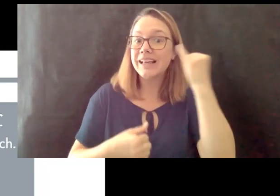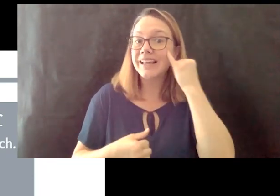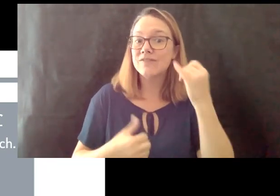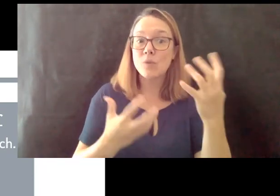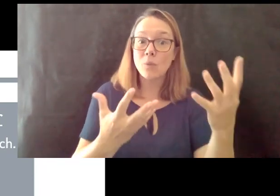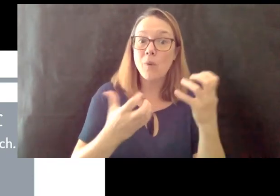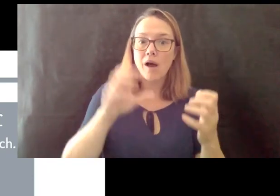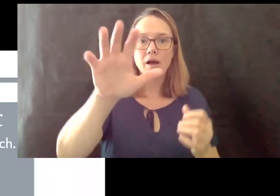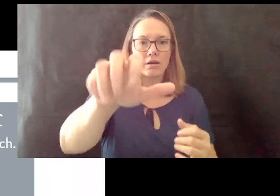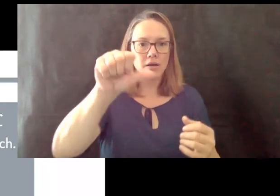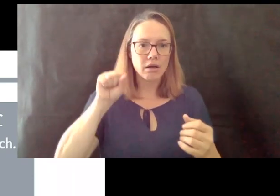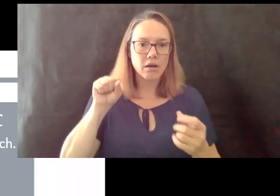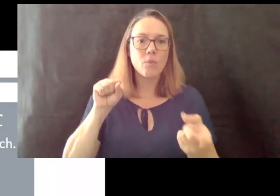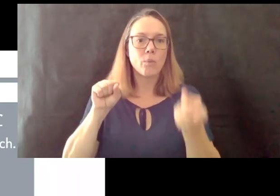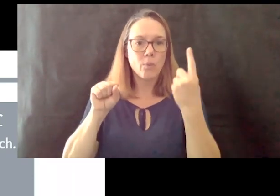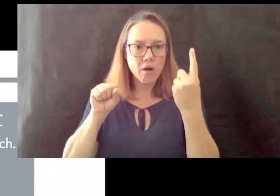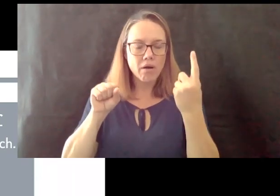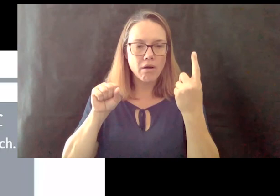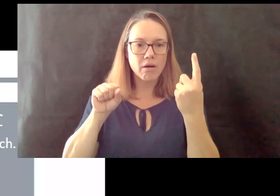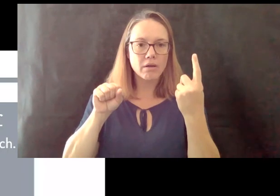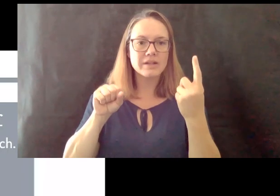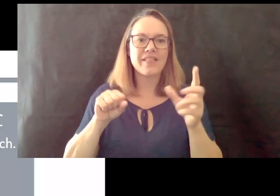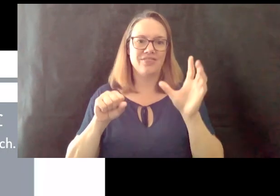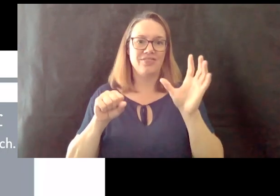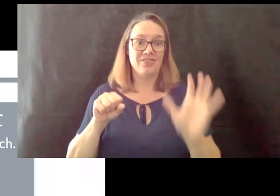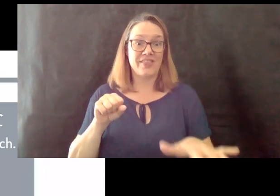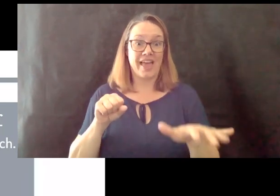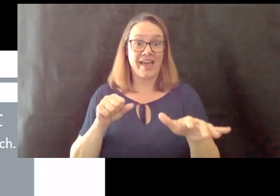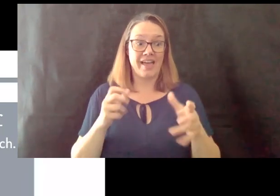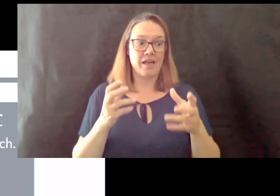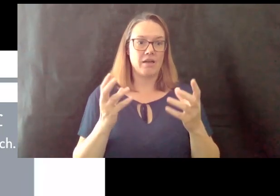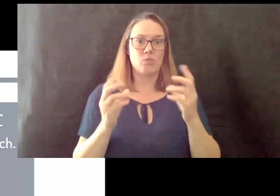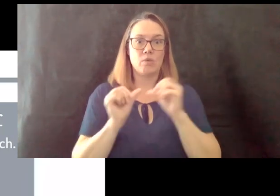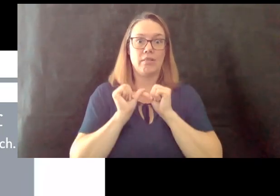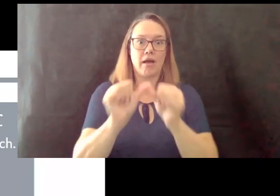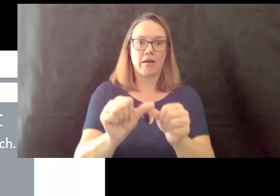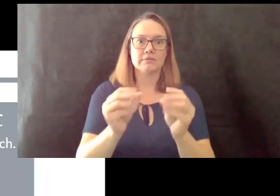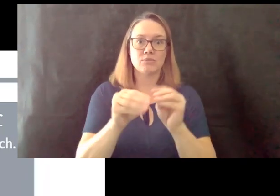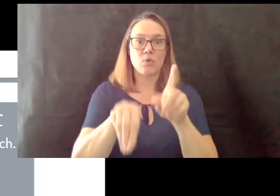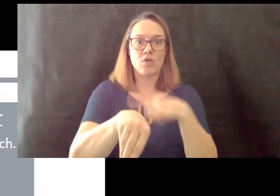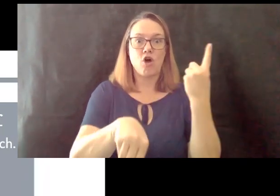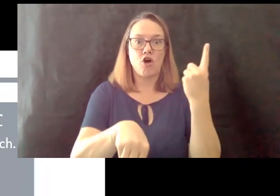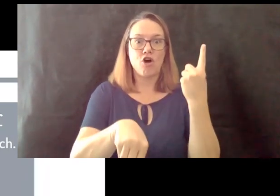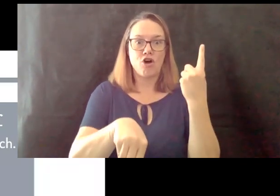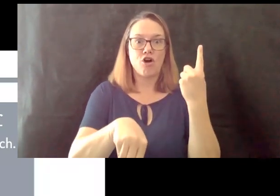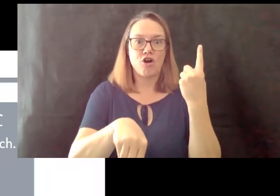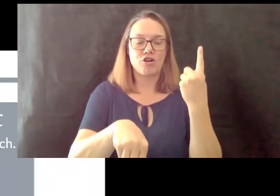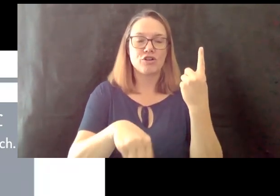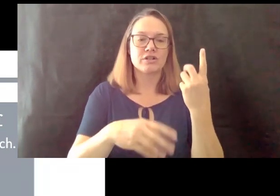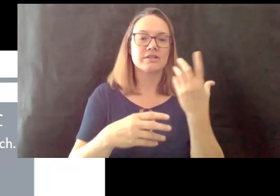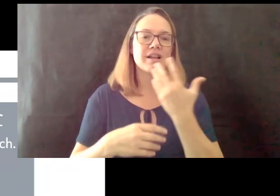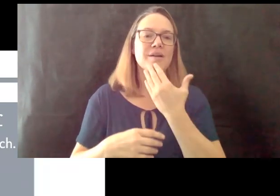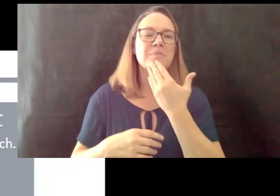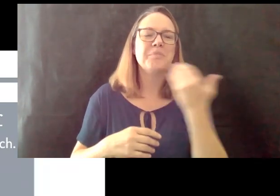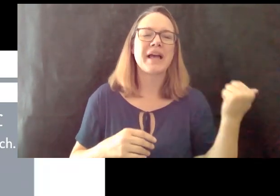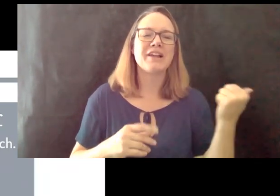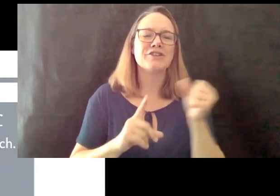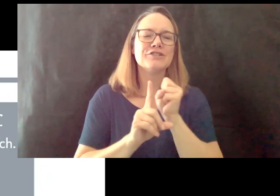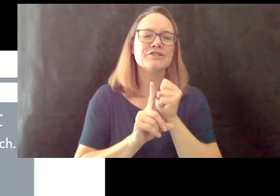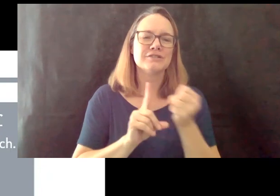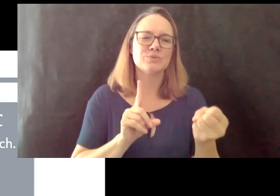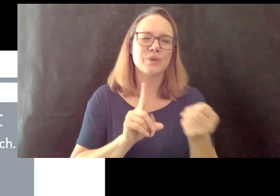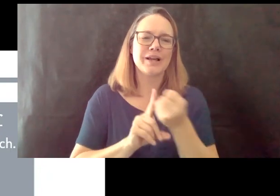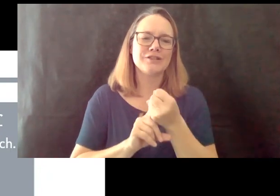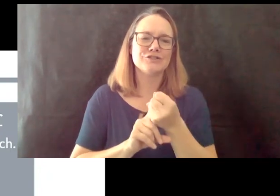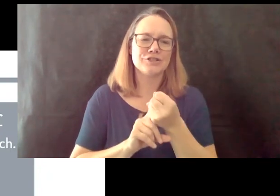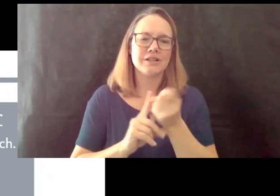those individually and take them out as you need them. And that one product that you bought now stretches much further. And you'll get in a